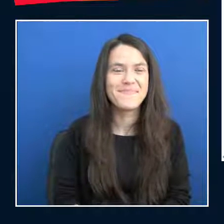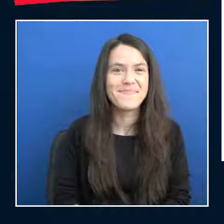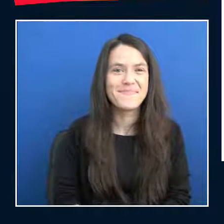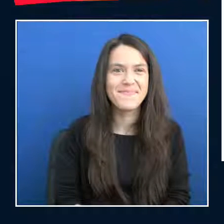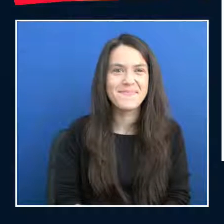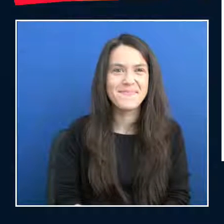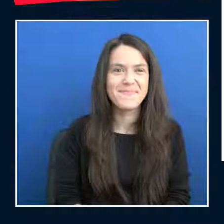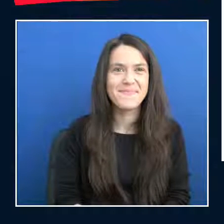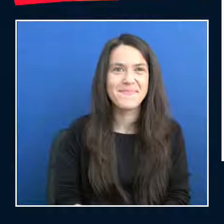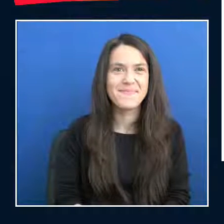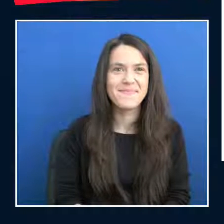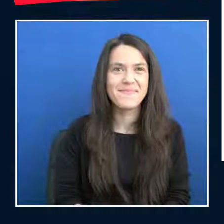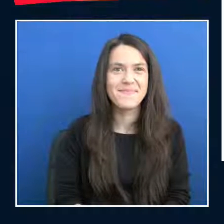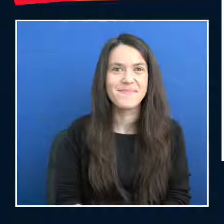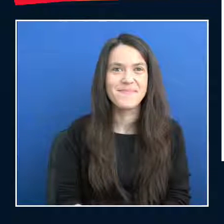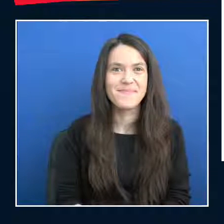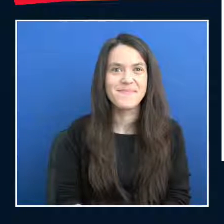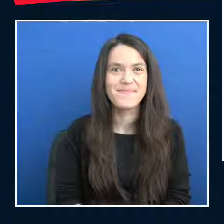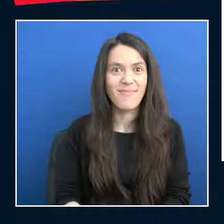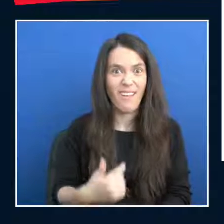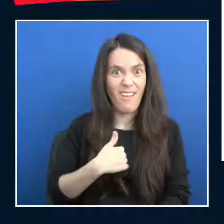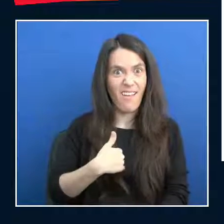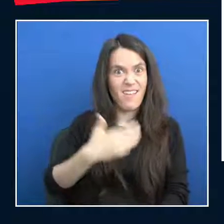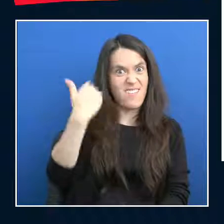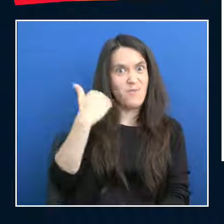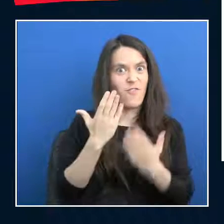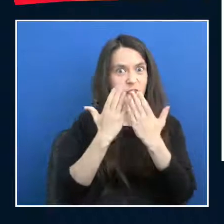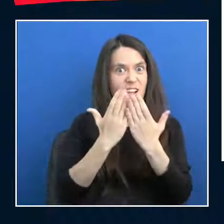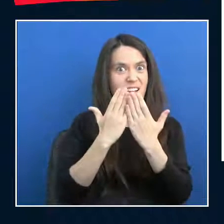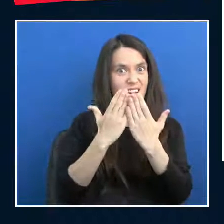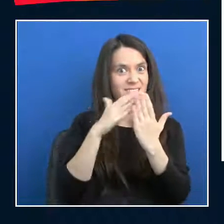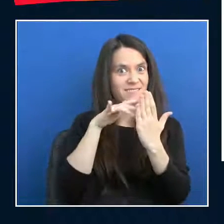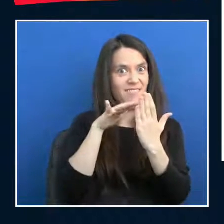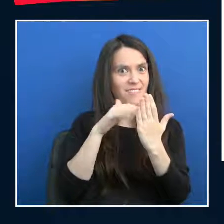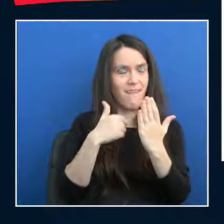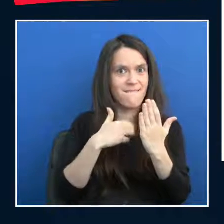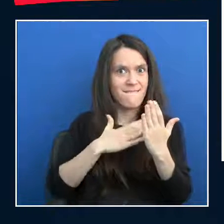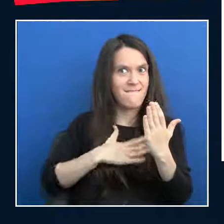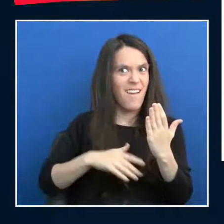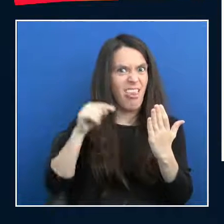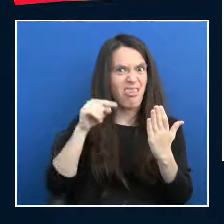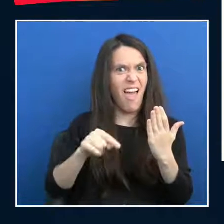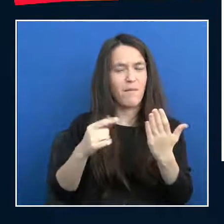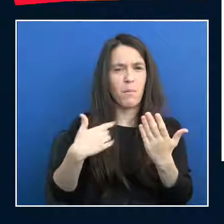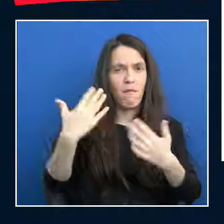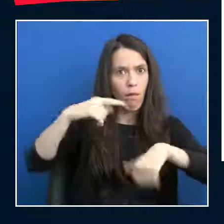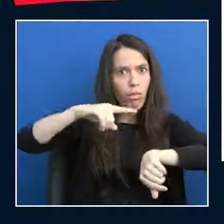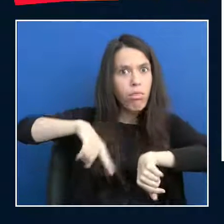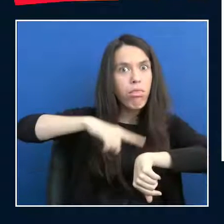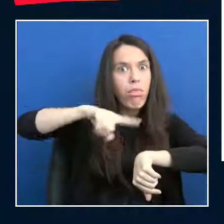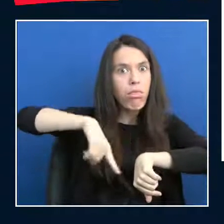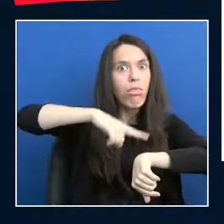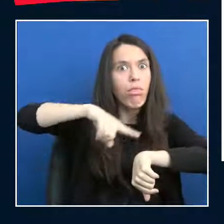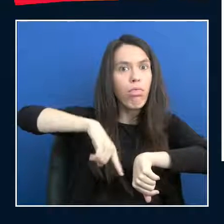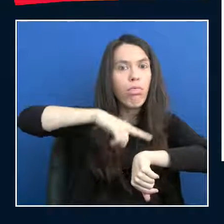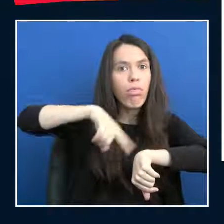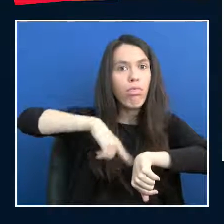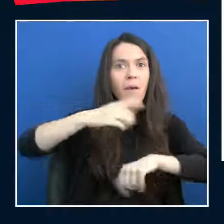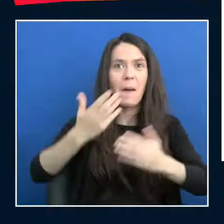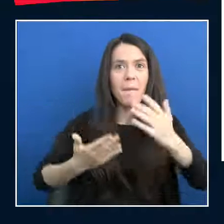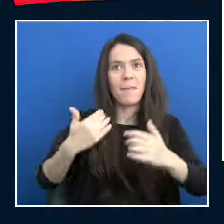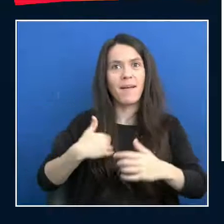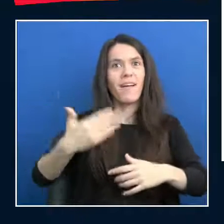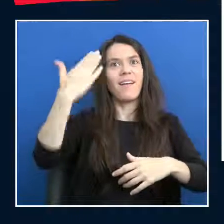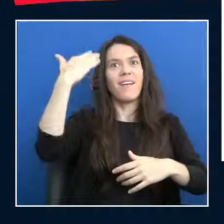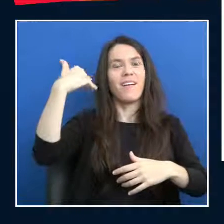I wish I would have had this when I was studying, but it was taking so much time just to, make sure that MySQL was running